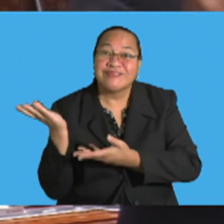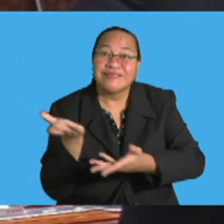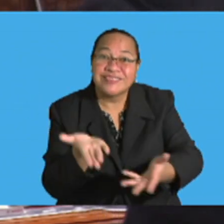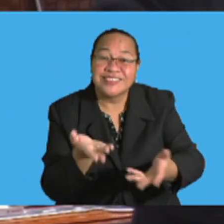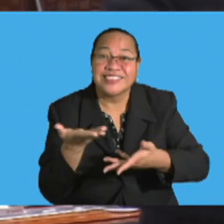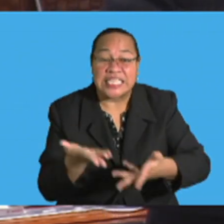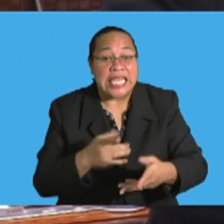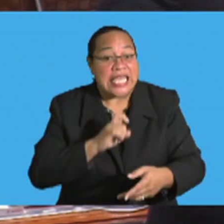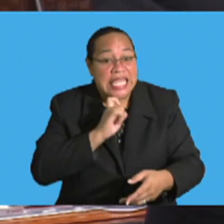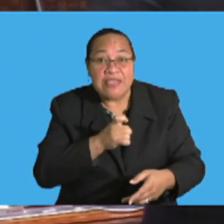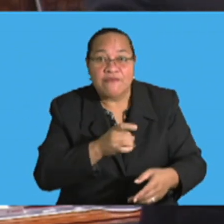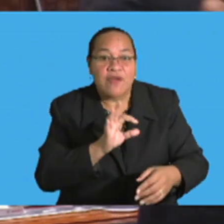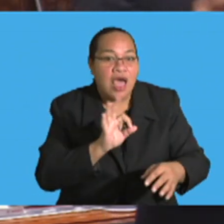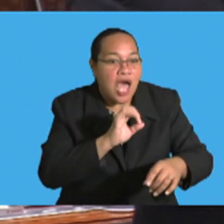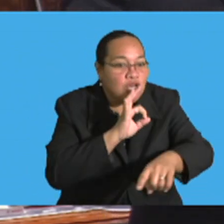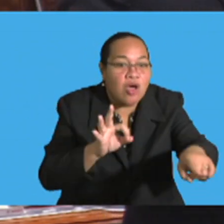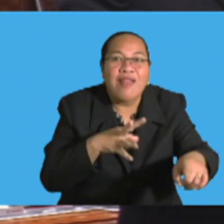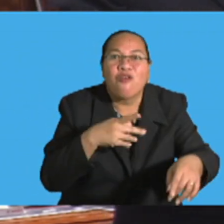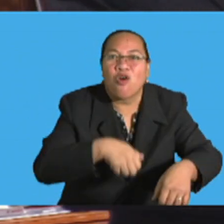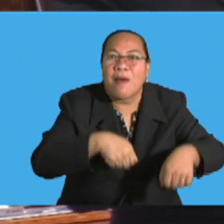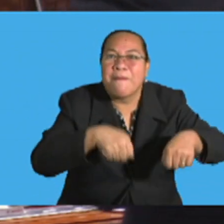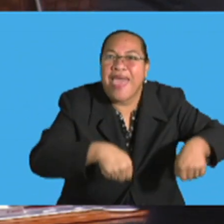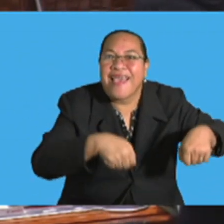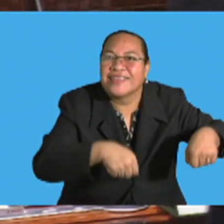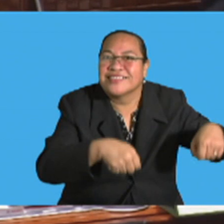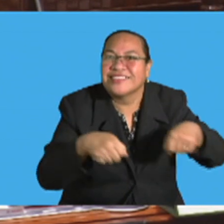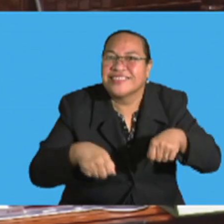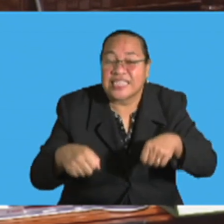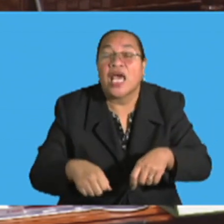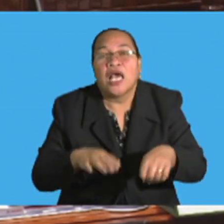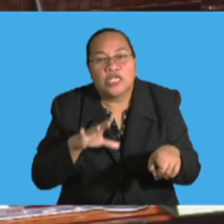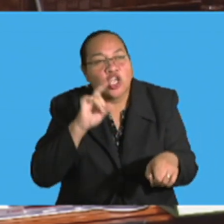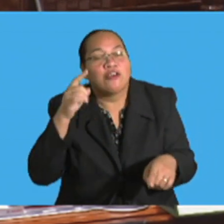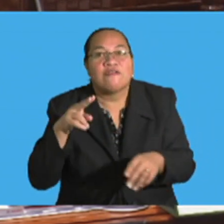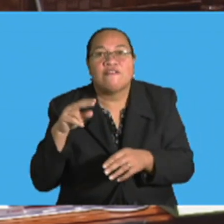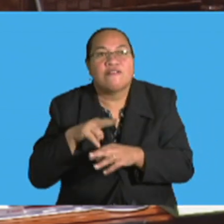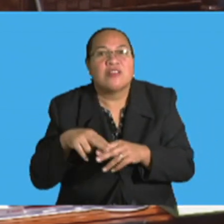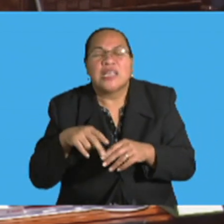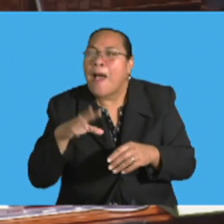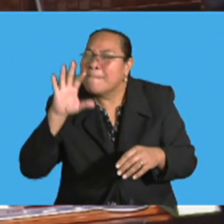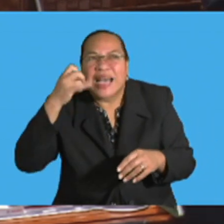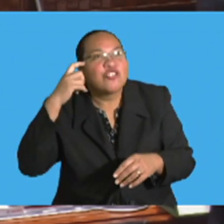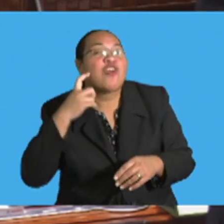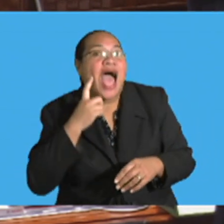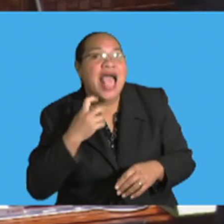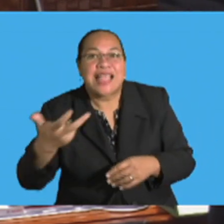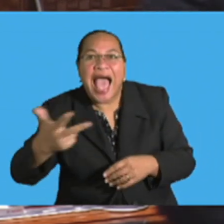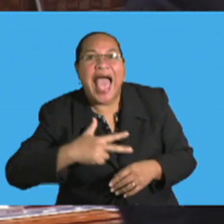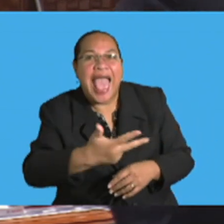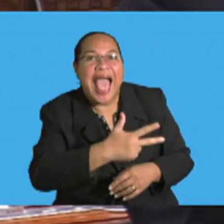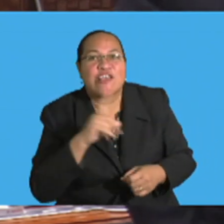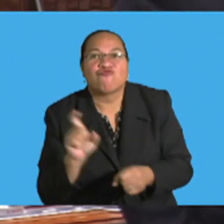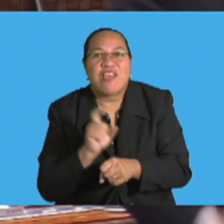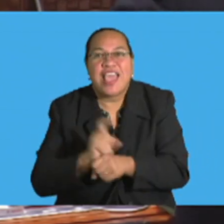have luggage handling, Mr. Speaker, sir, obviously if they get into that business, they'll be hiring people. They will create